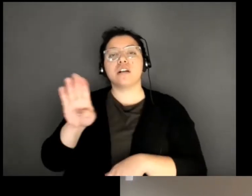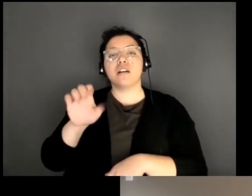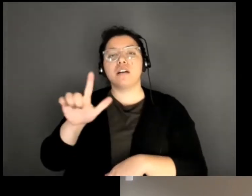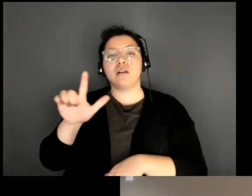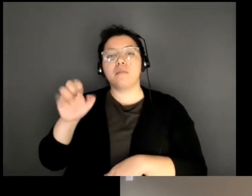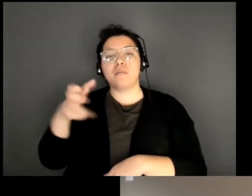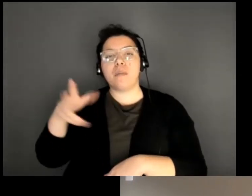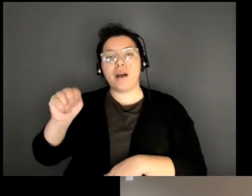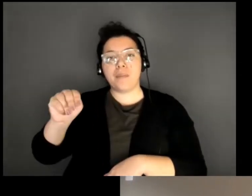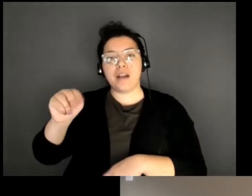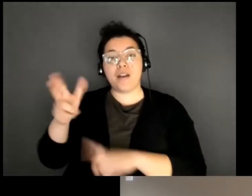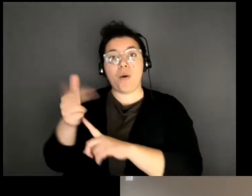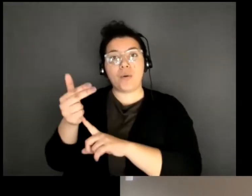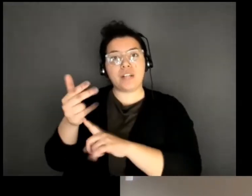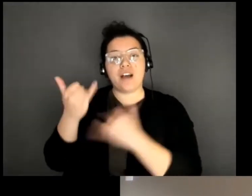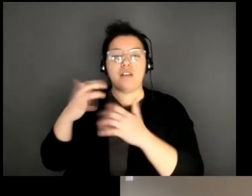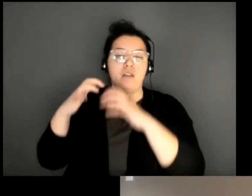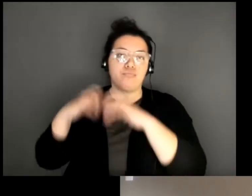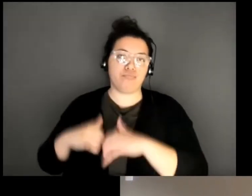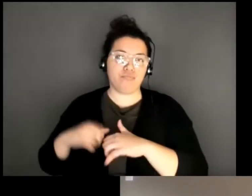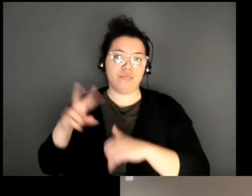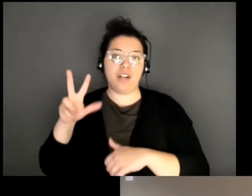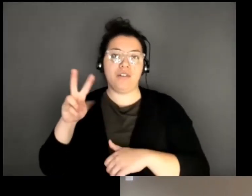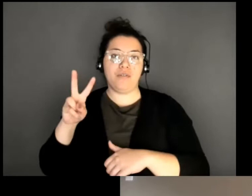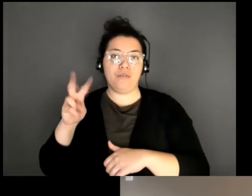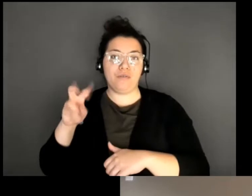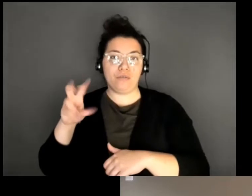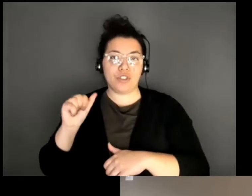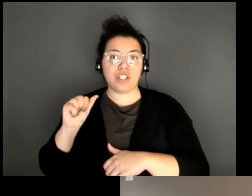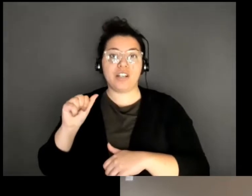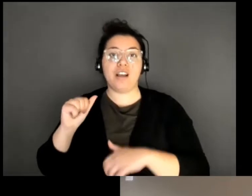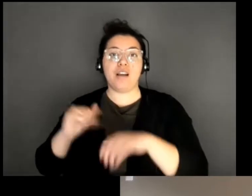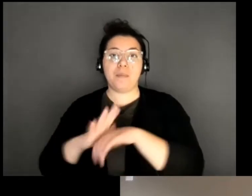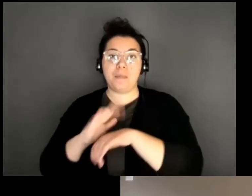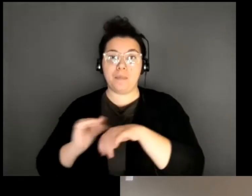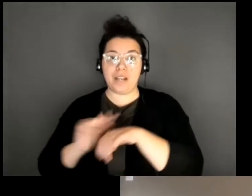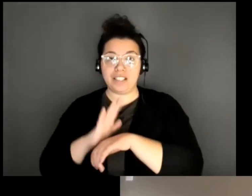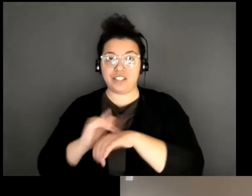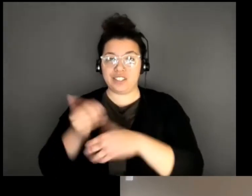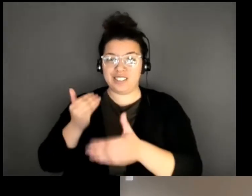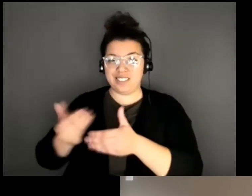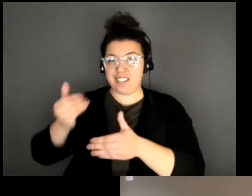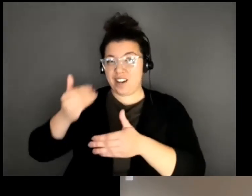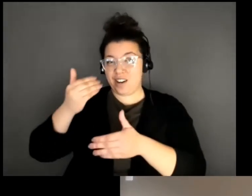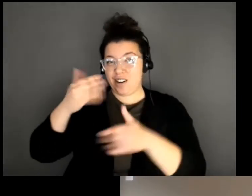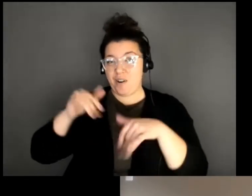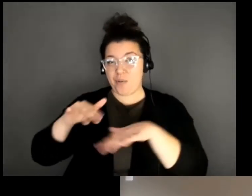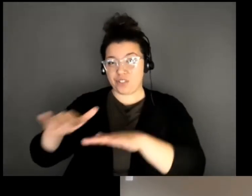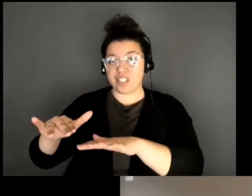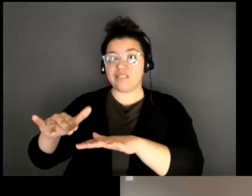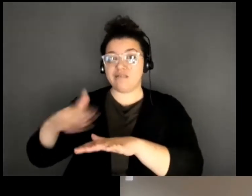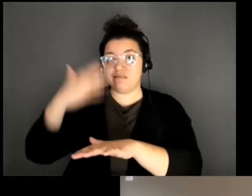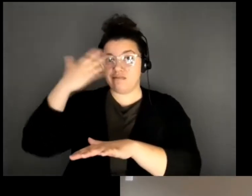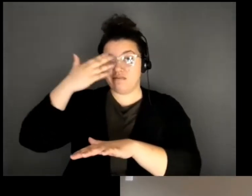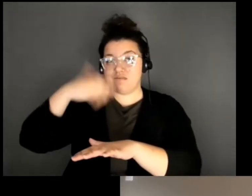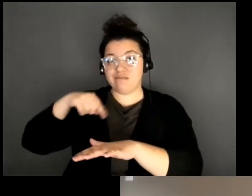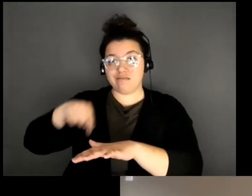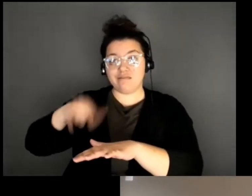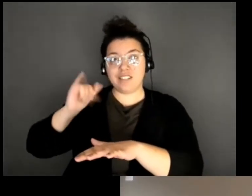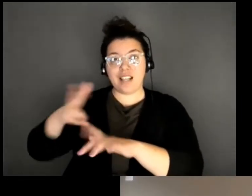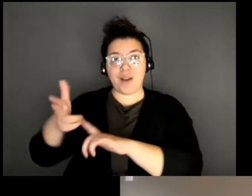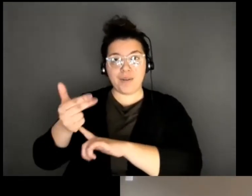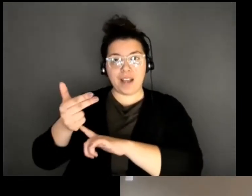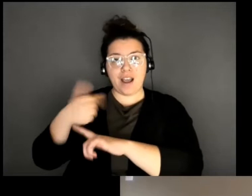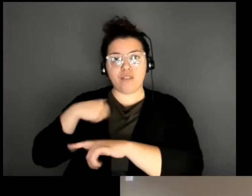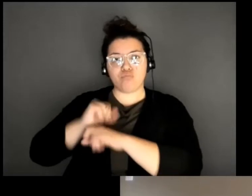longer exists down at the Virginia Beach oceanfront in Virginia Beach, Virginia. And just through various summer jobs